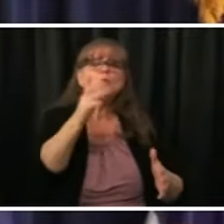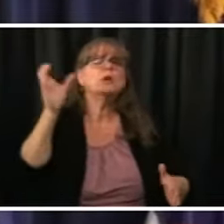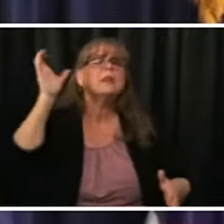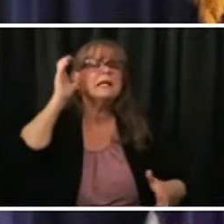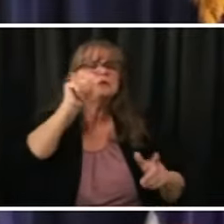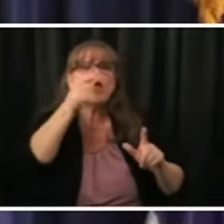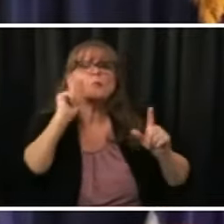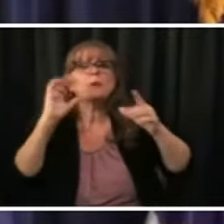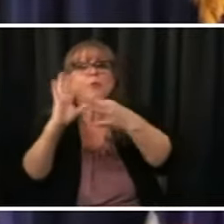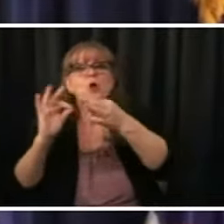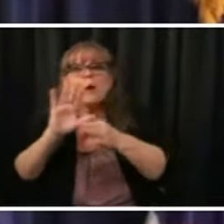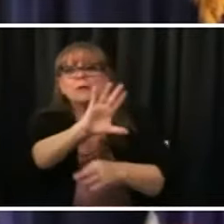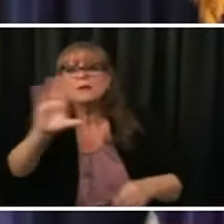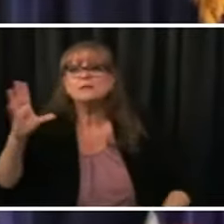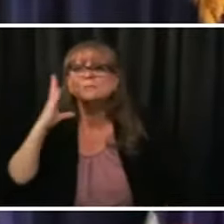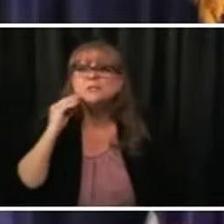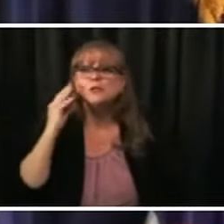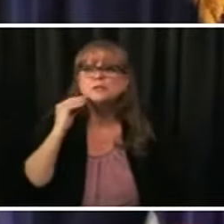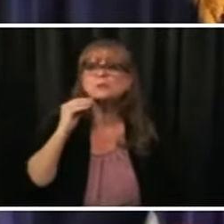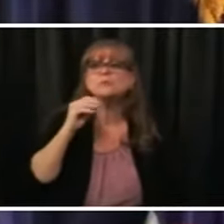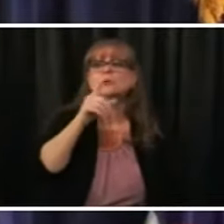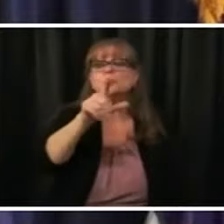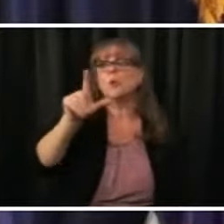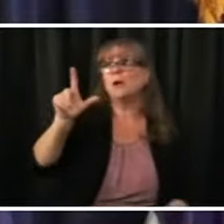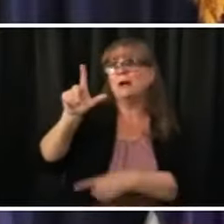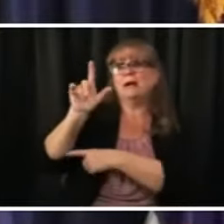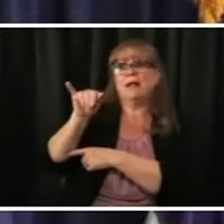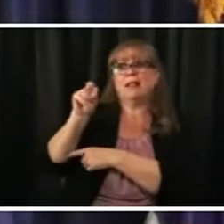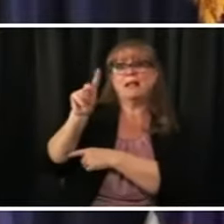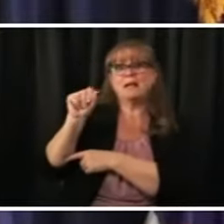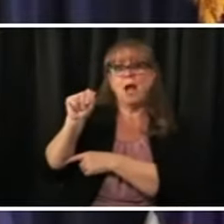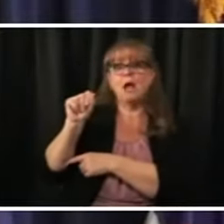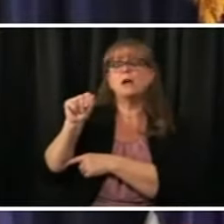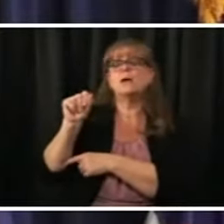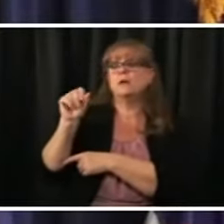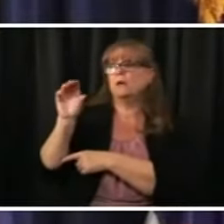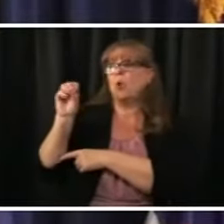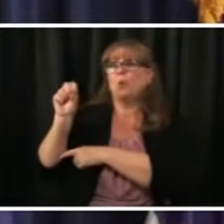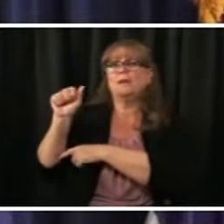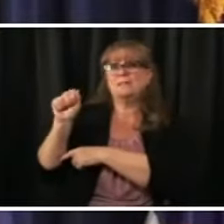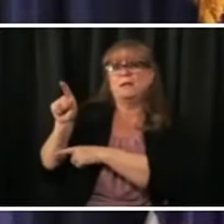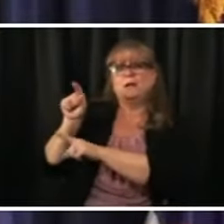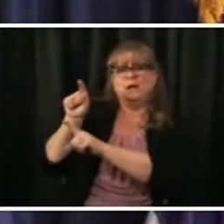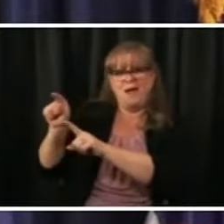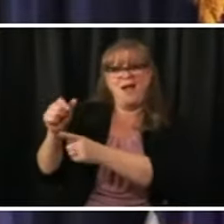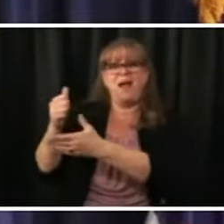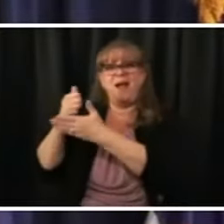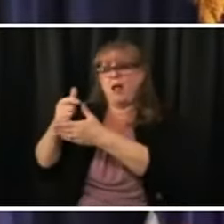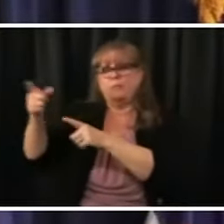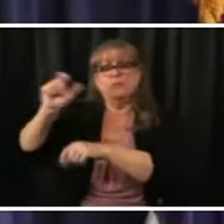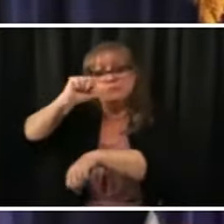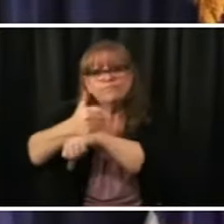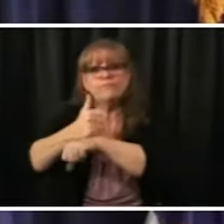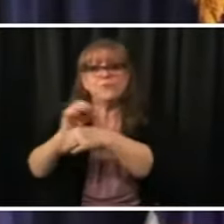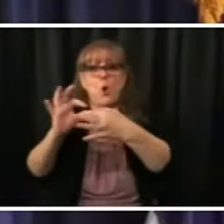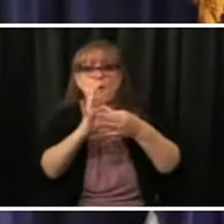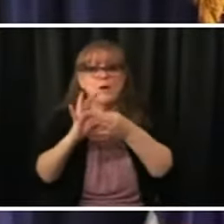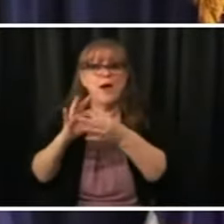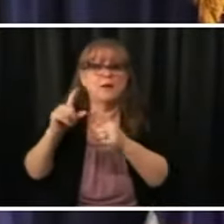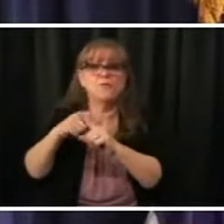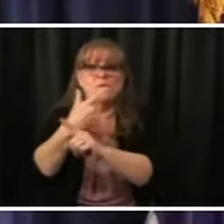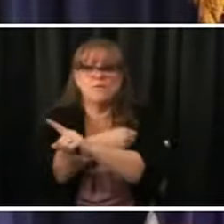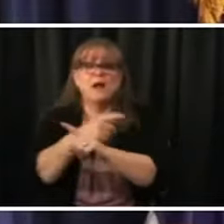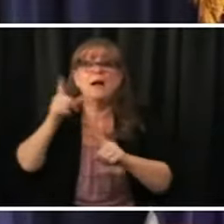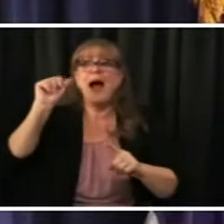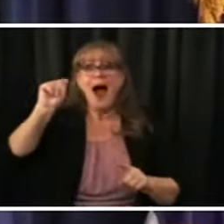Sosas, who was one of the organizers and volunteers at the National Jewish Health event at St. Cajetan, but also got it herself there as